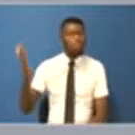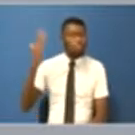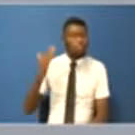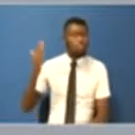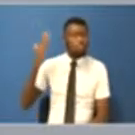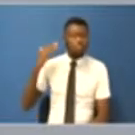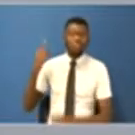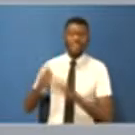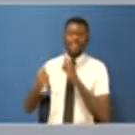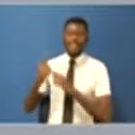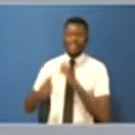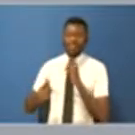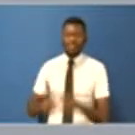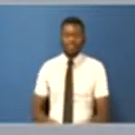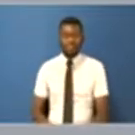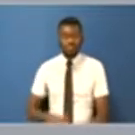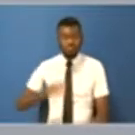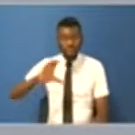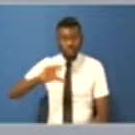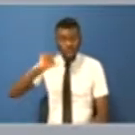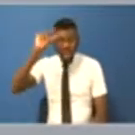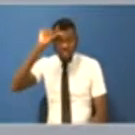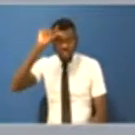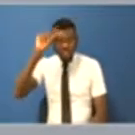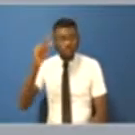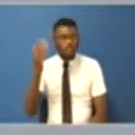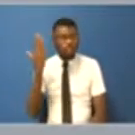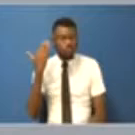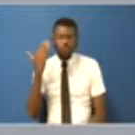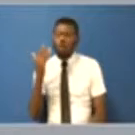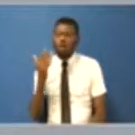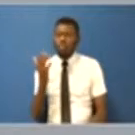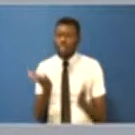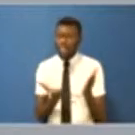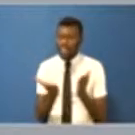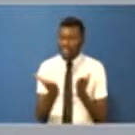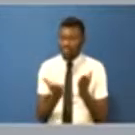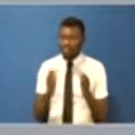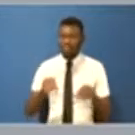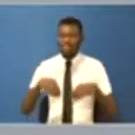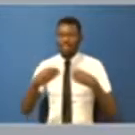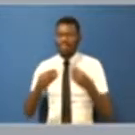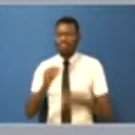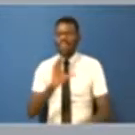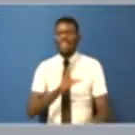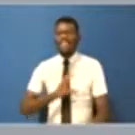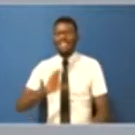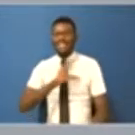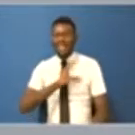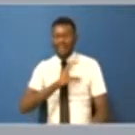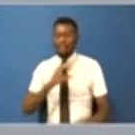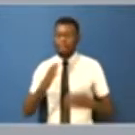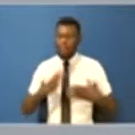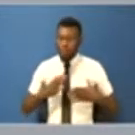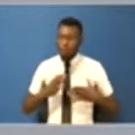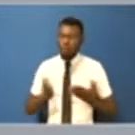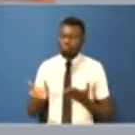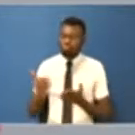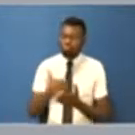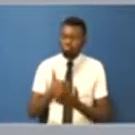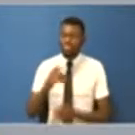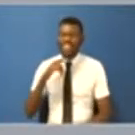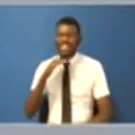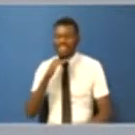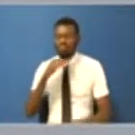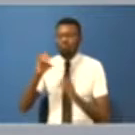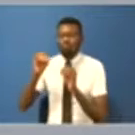years back and the county government provides those services to the citizen correcting the garbage and knowing where the garbage